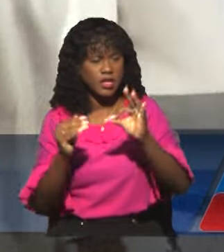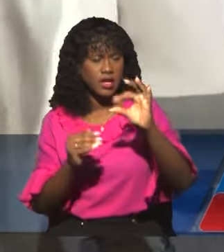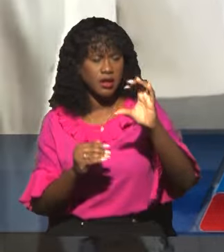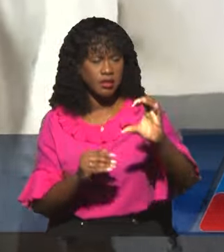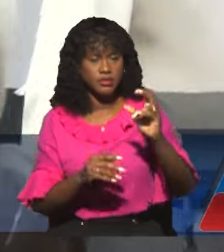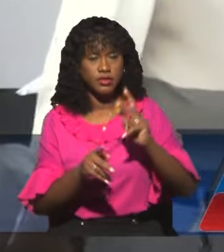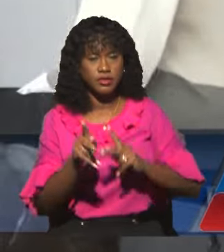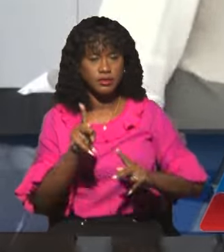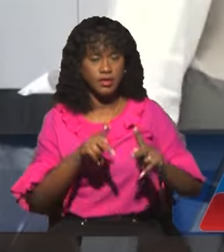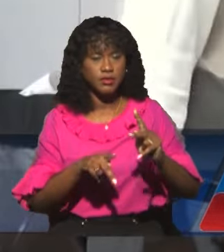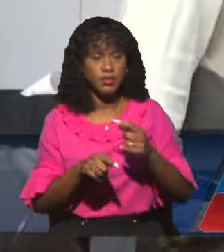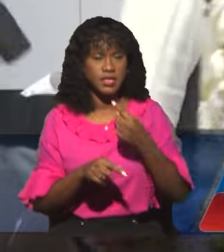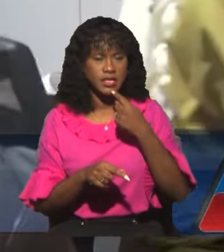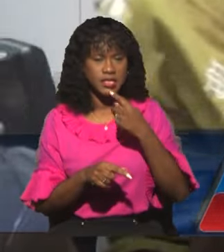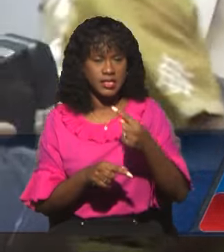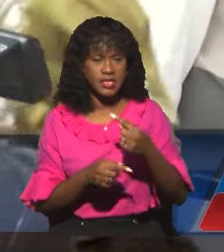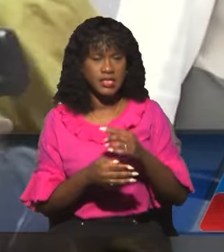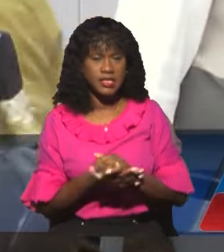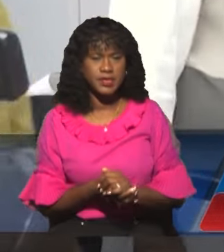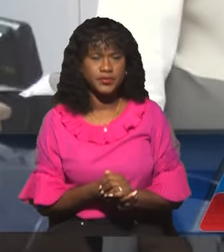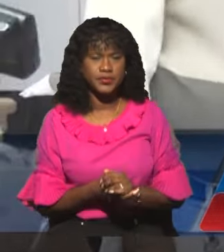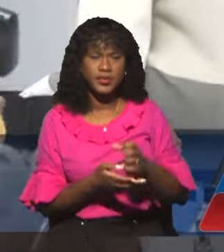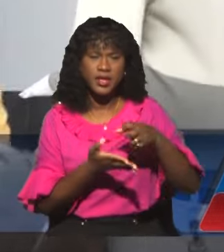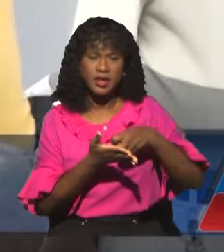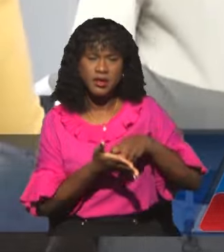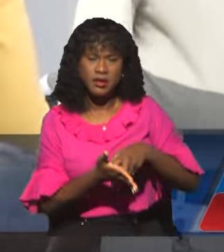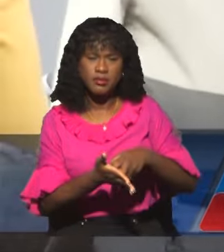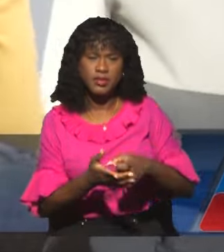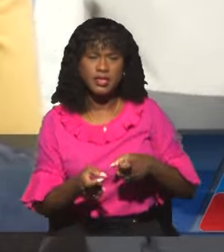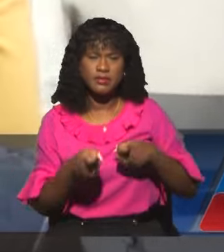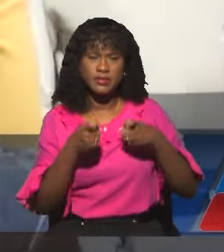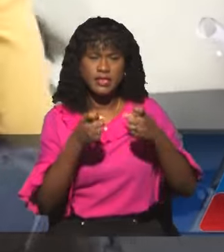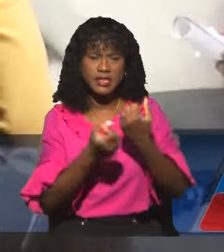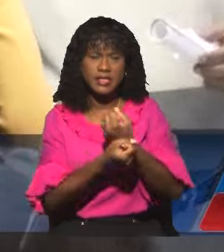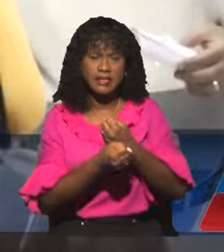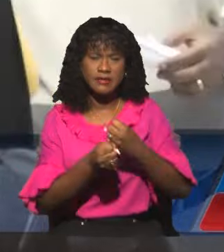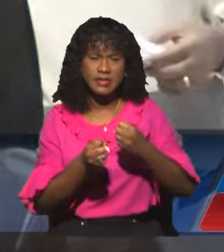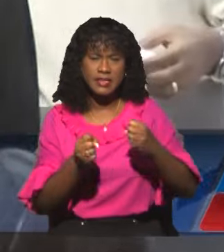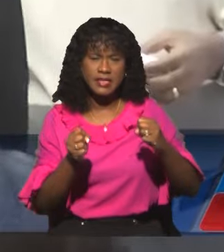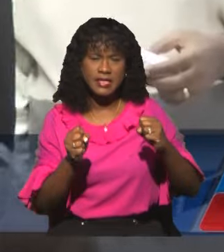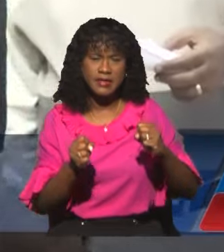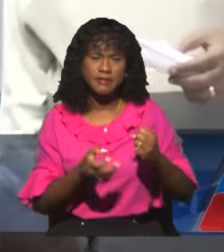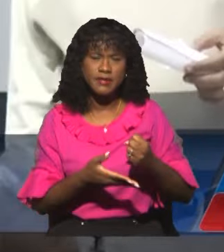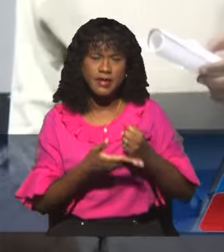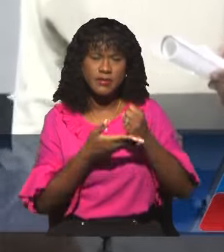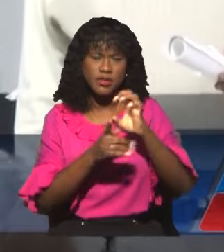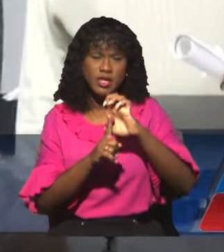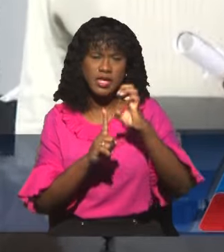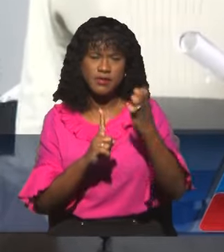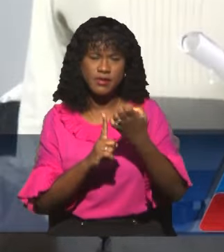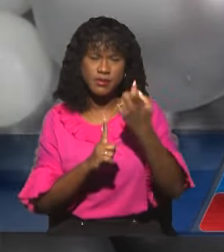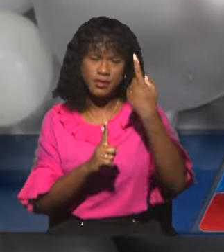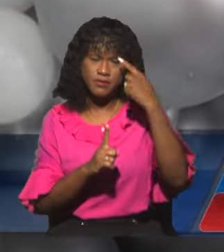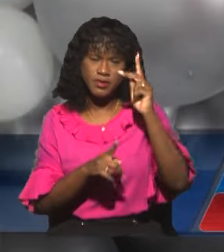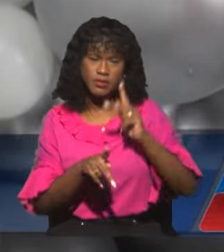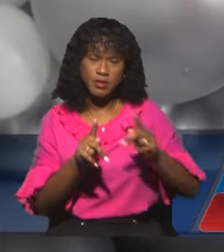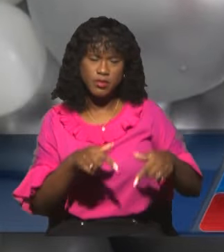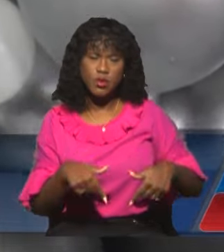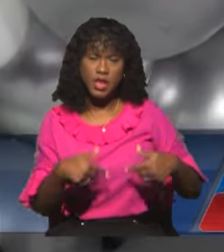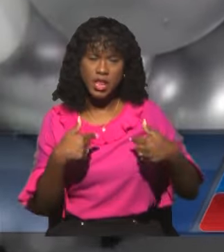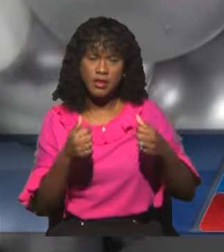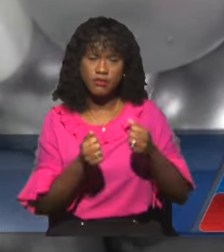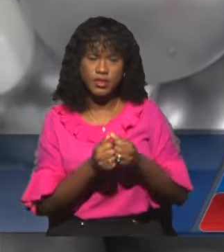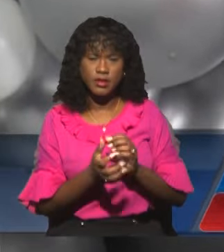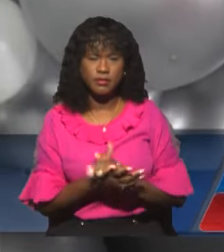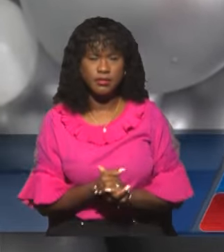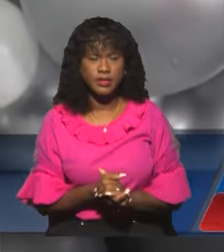She highlighted the institution's commitment to providing a safe and nurturing environment for its residents.